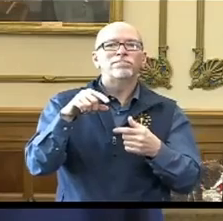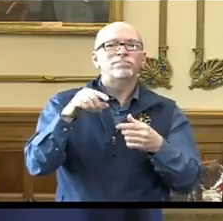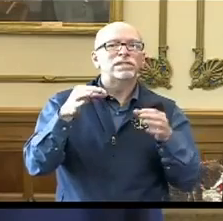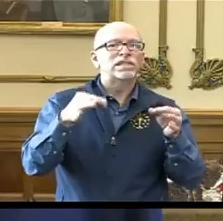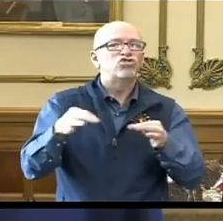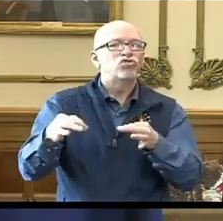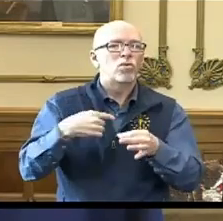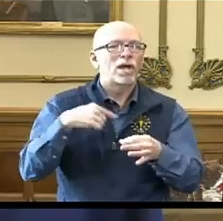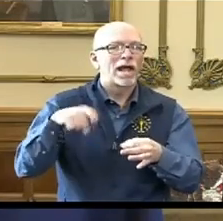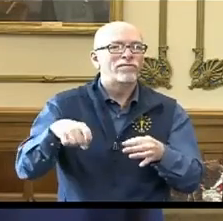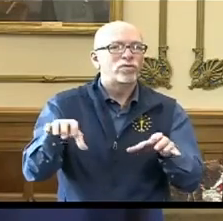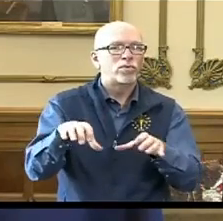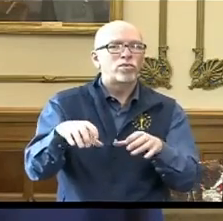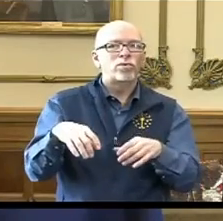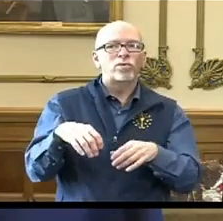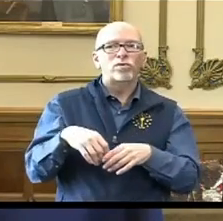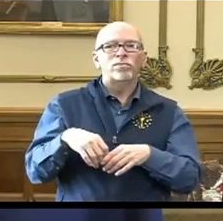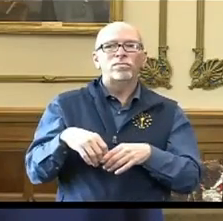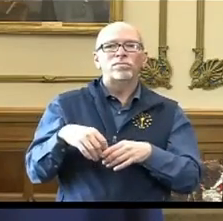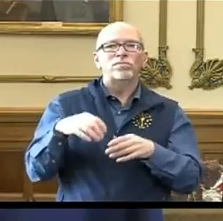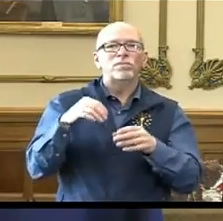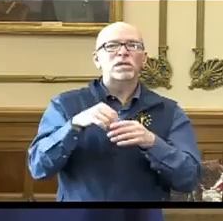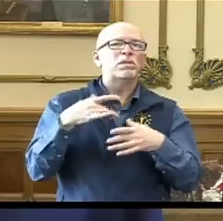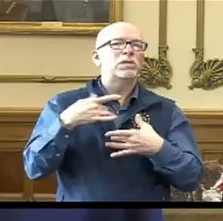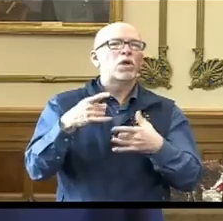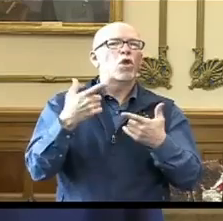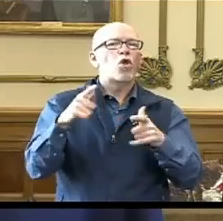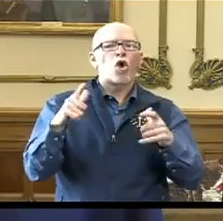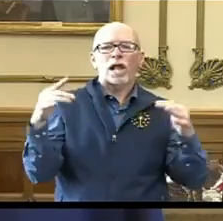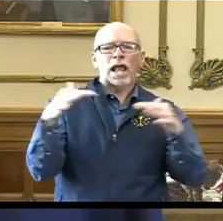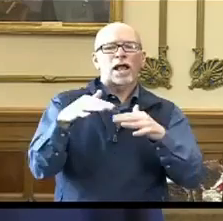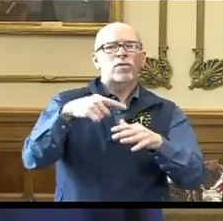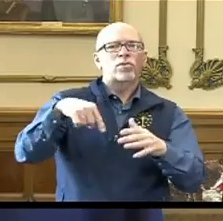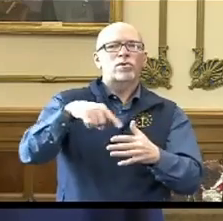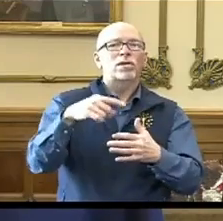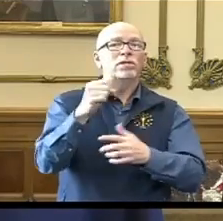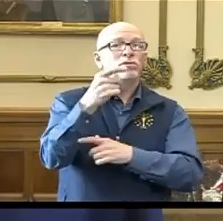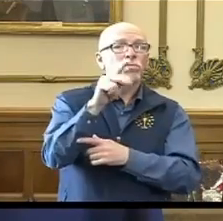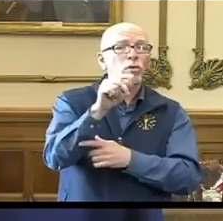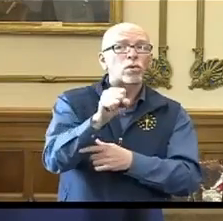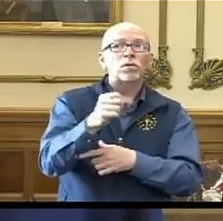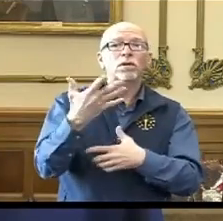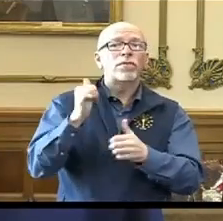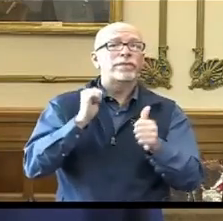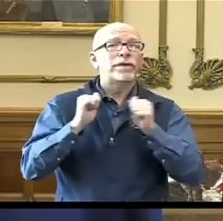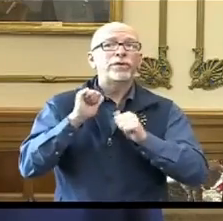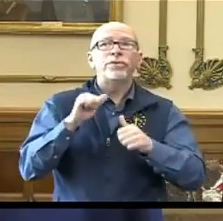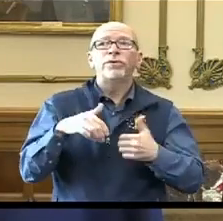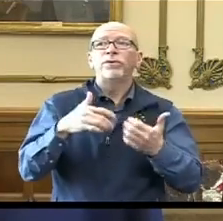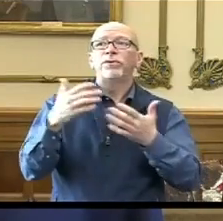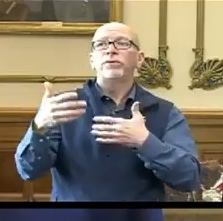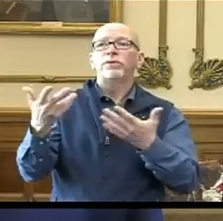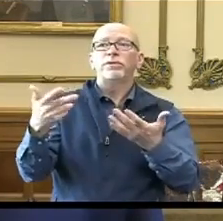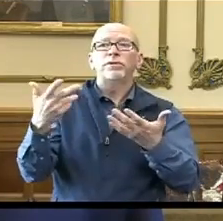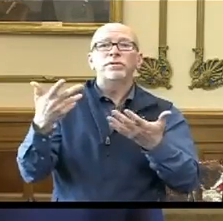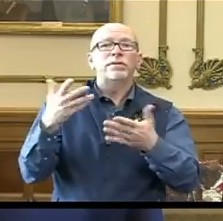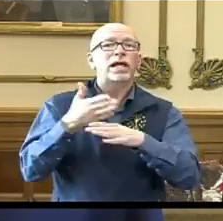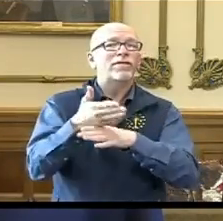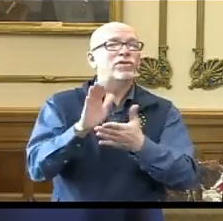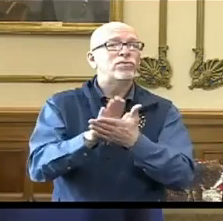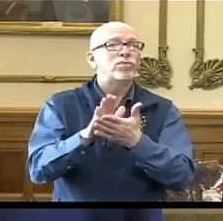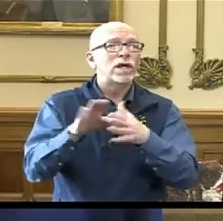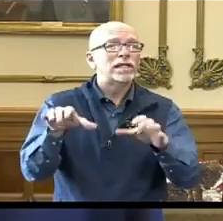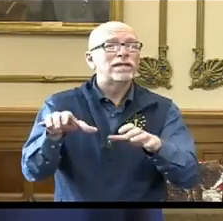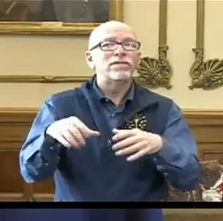decisions that need to be made in those typical large gatherings, whether it's sports or theater or